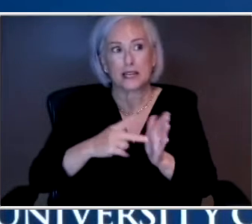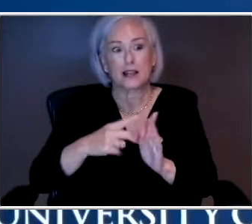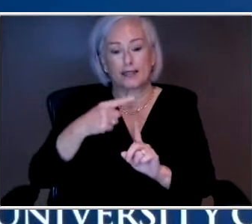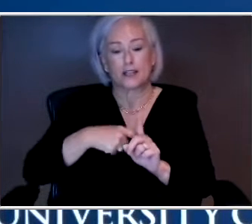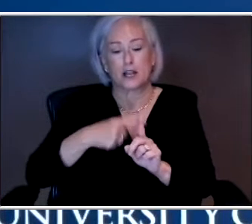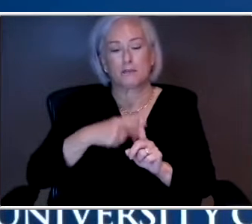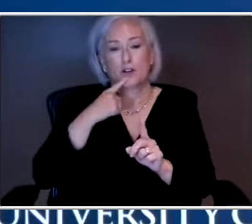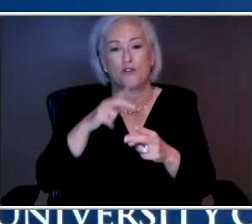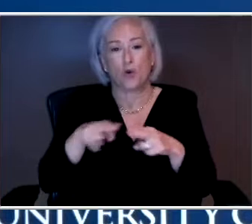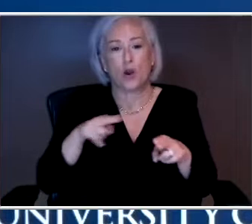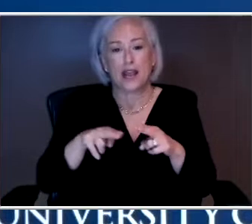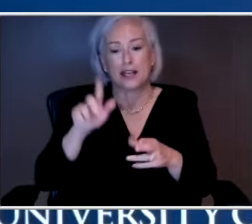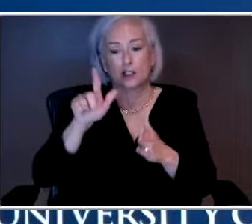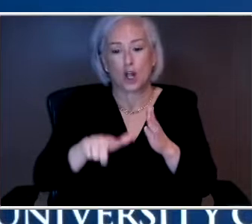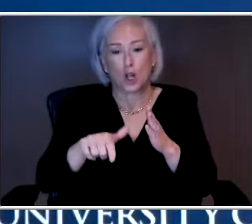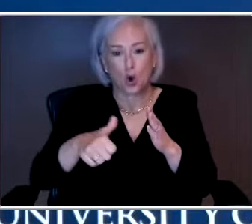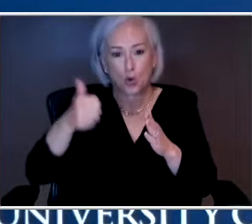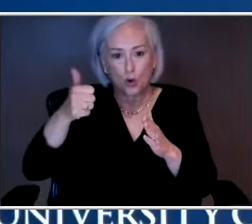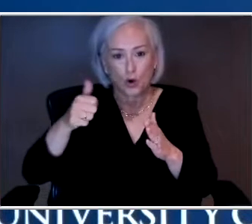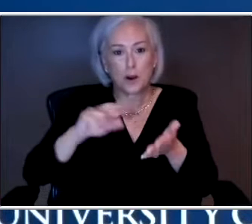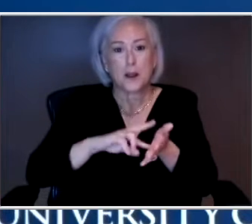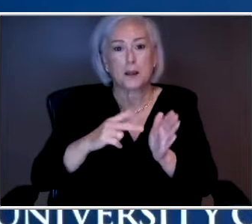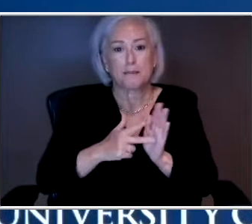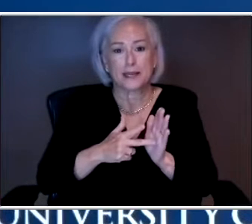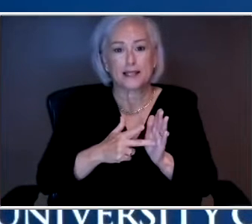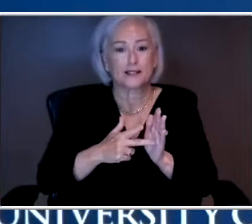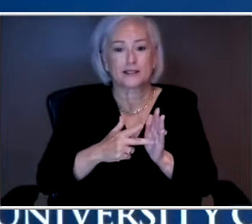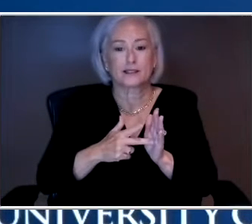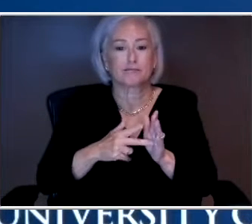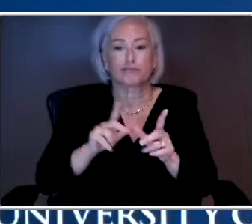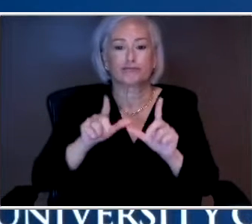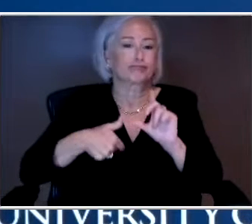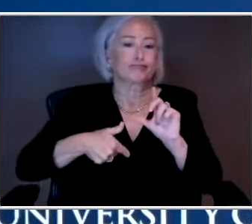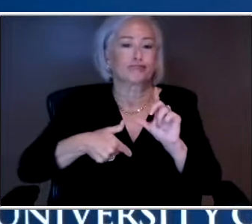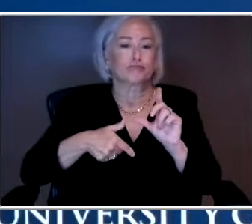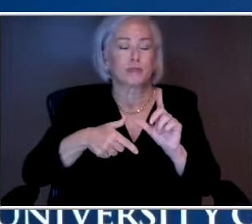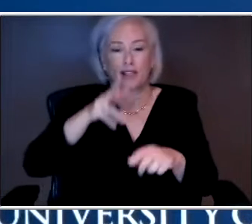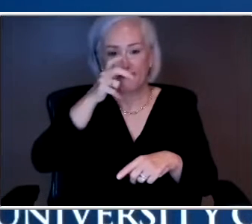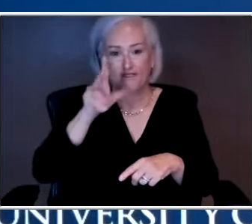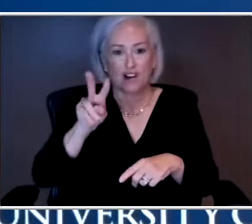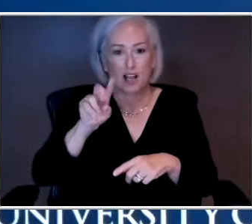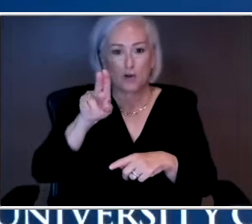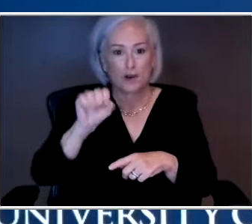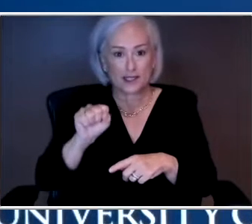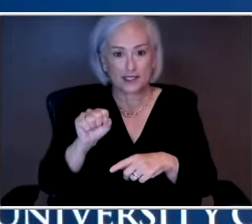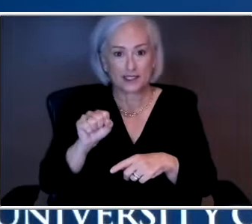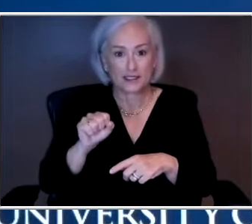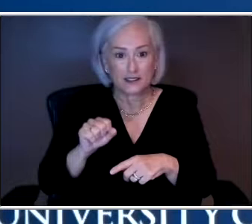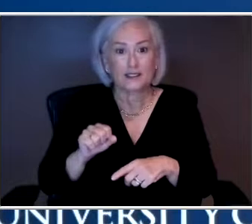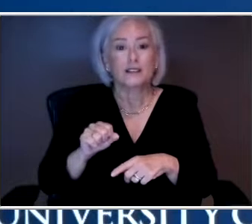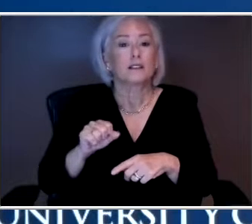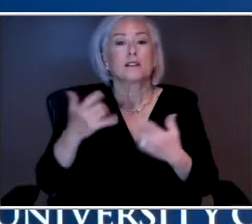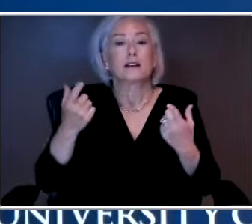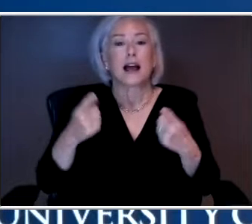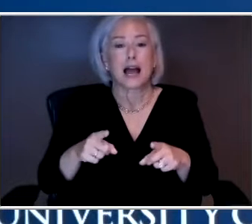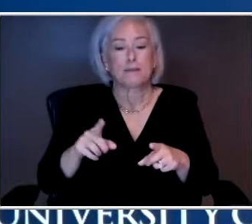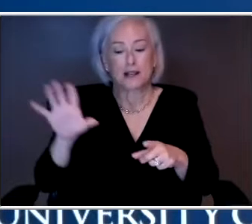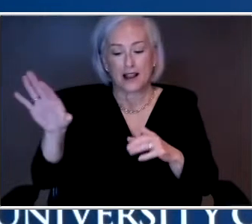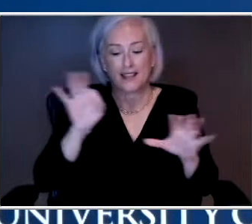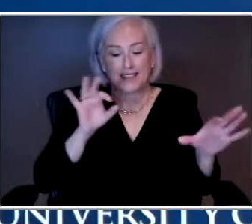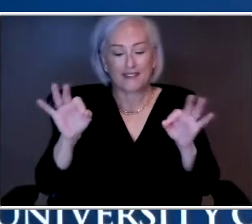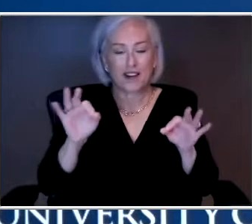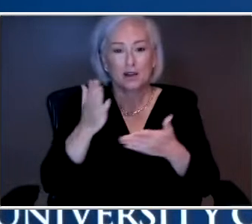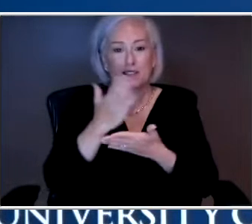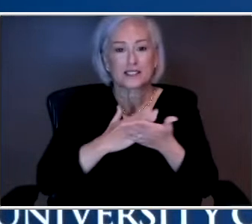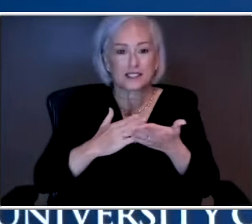effectively inactivate the virus. What they did was they found remnants or pieces of the genetic material of avian